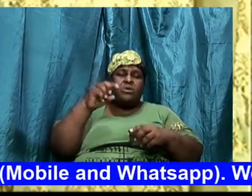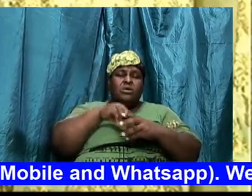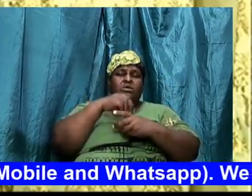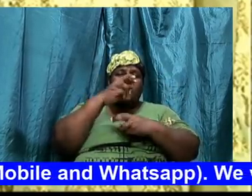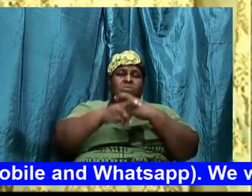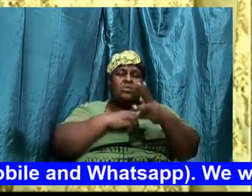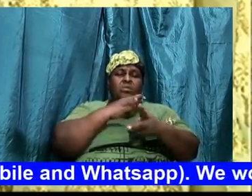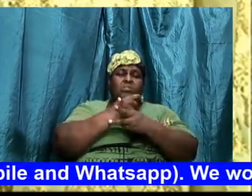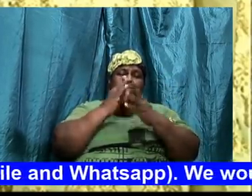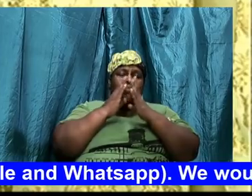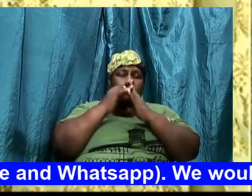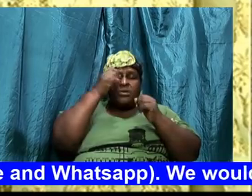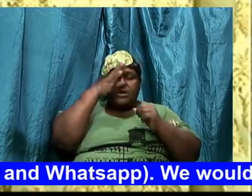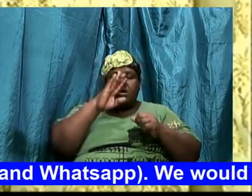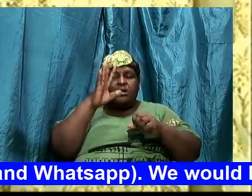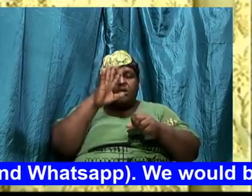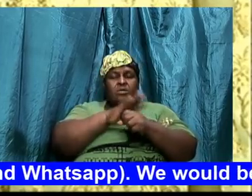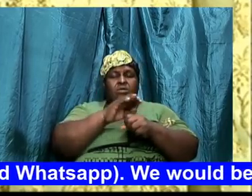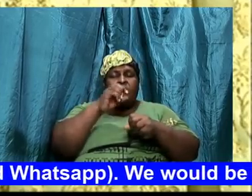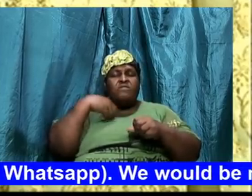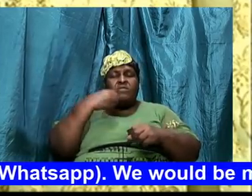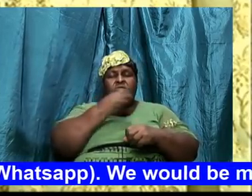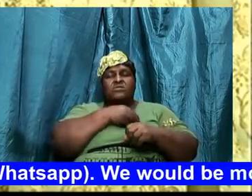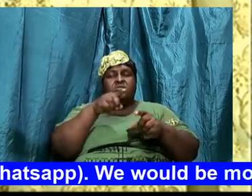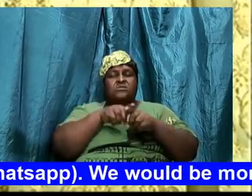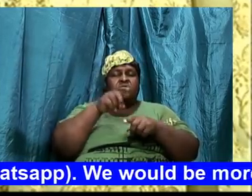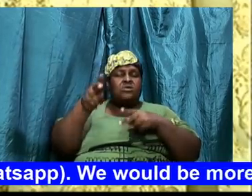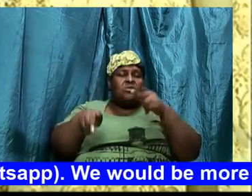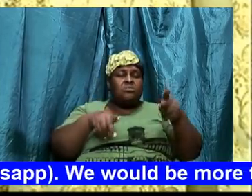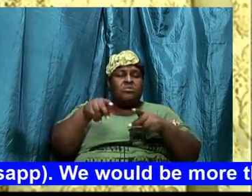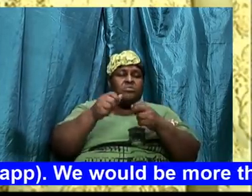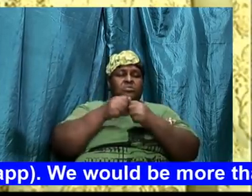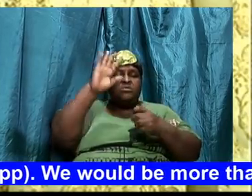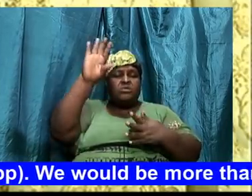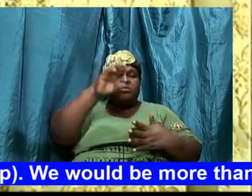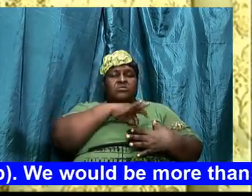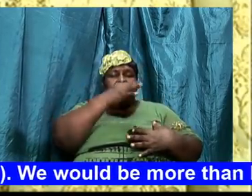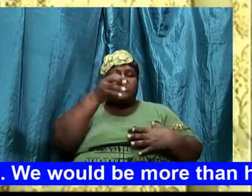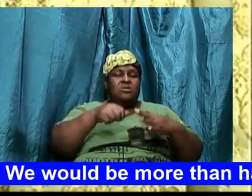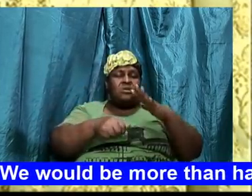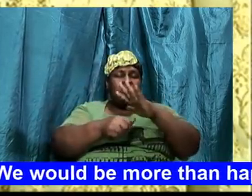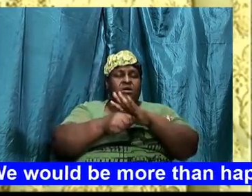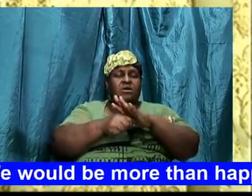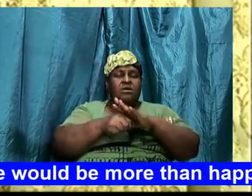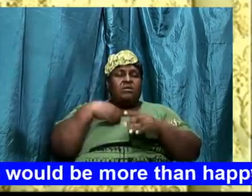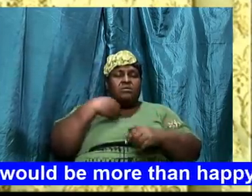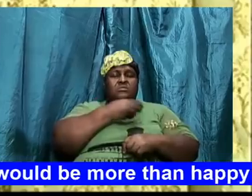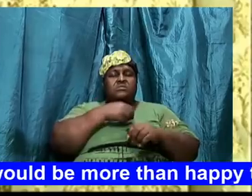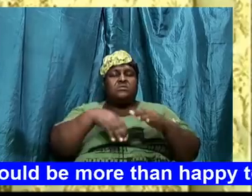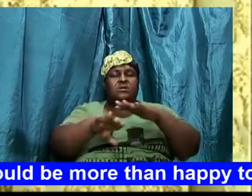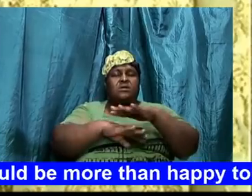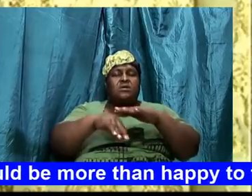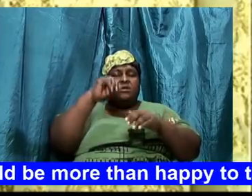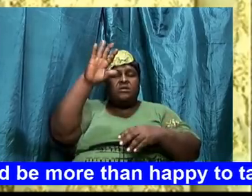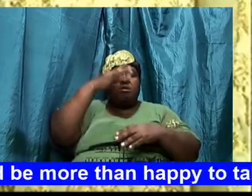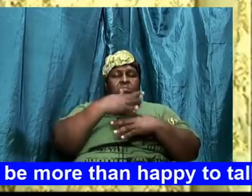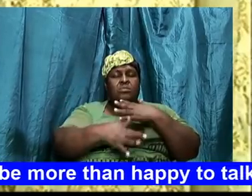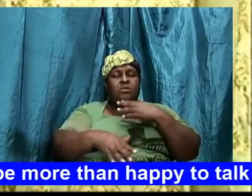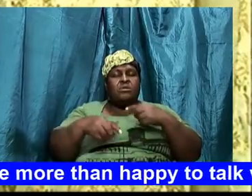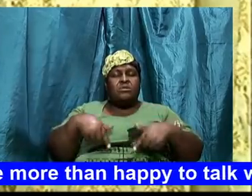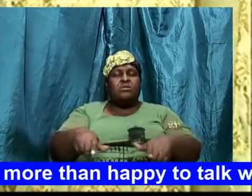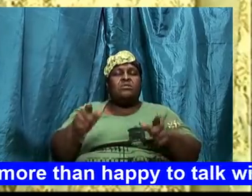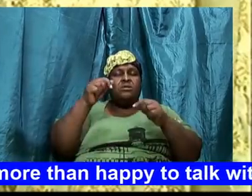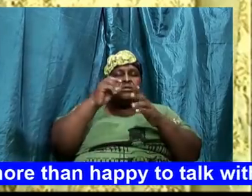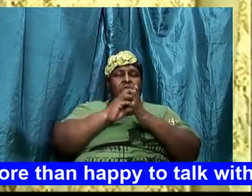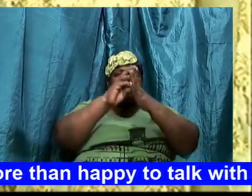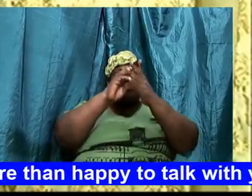We pray, God, that you'll cover us as your people with your spirit and that you will hide us underneath your blood. We pray, God, that you will let your